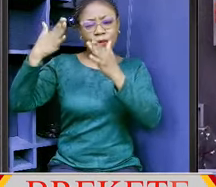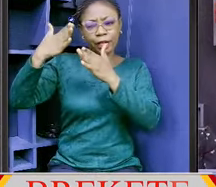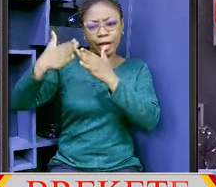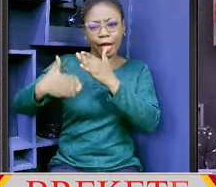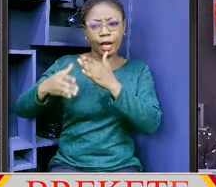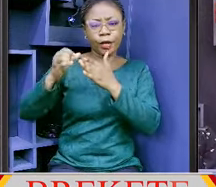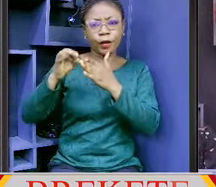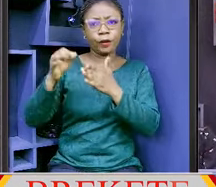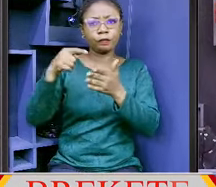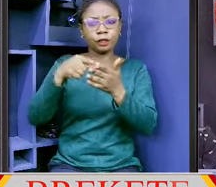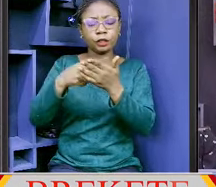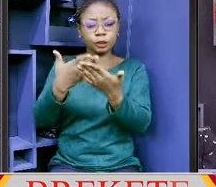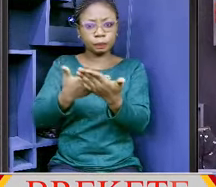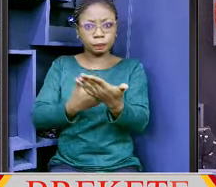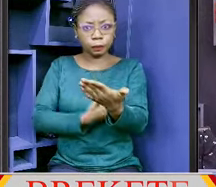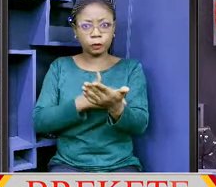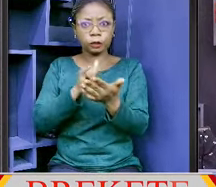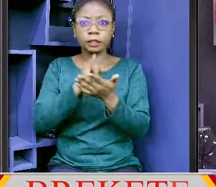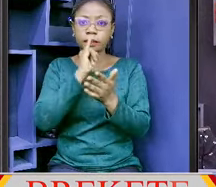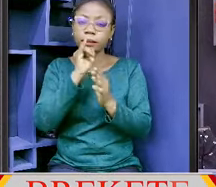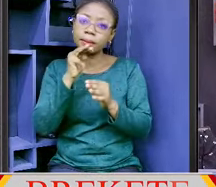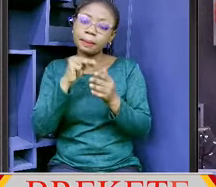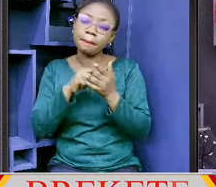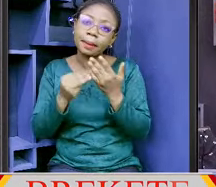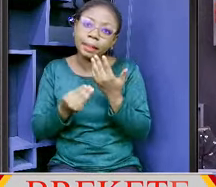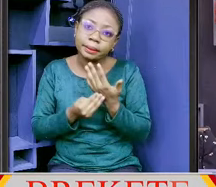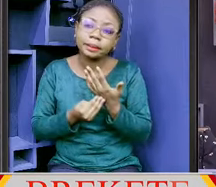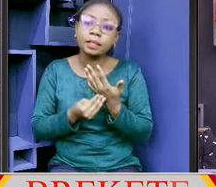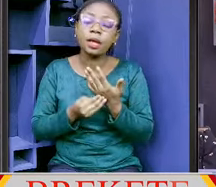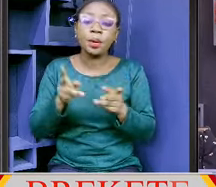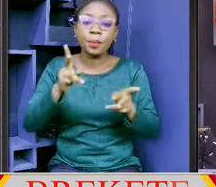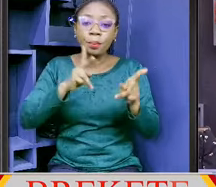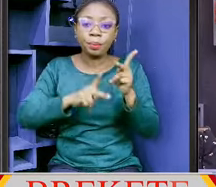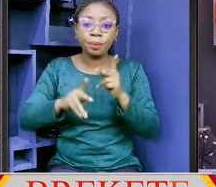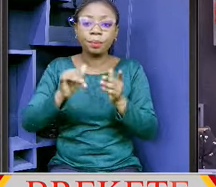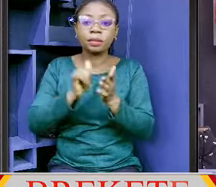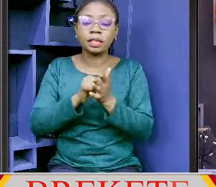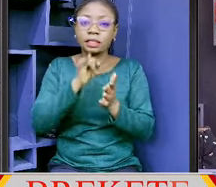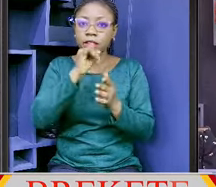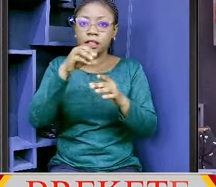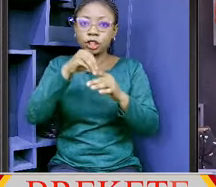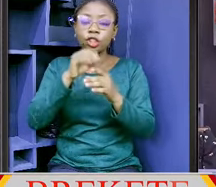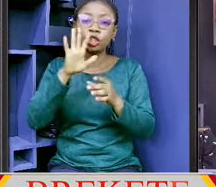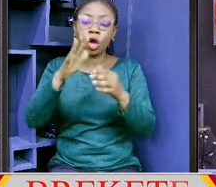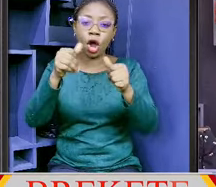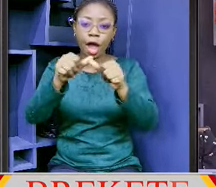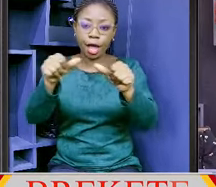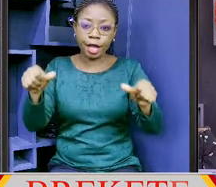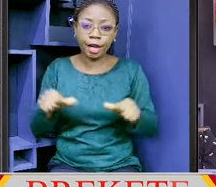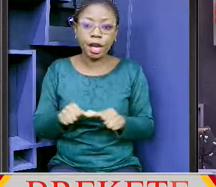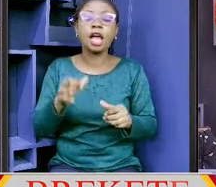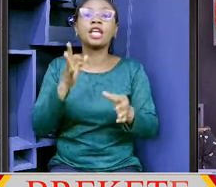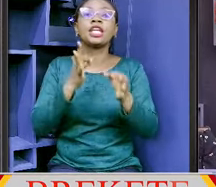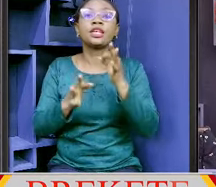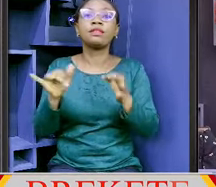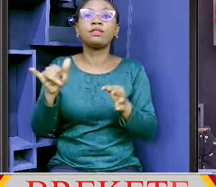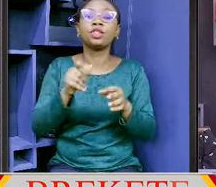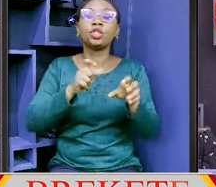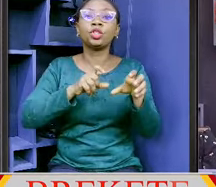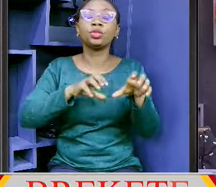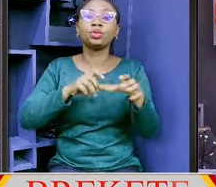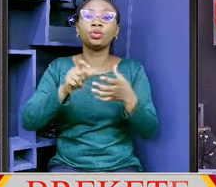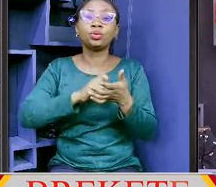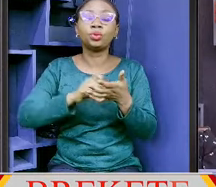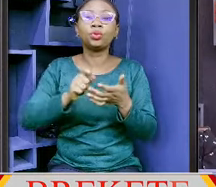of this month will be March. Yeah. People wait there your area. If they do affidavit, yes, write